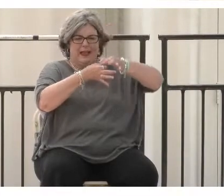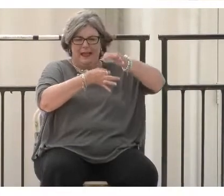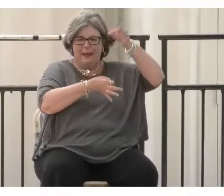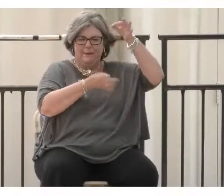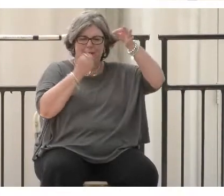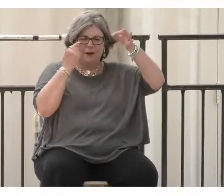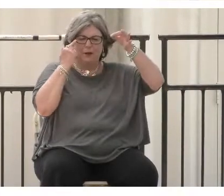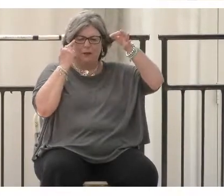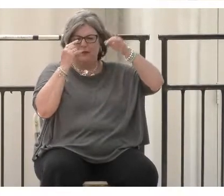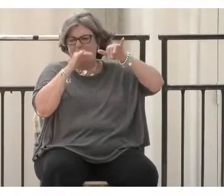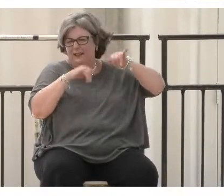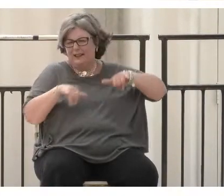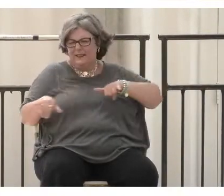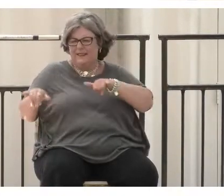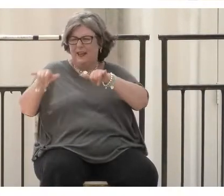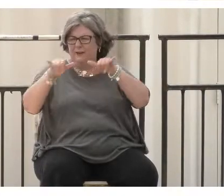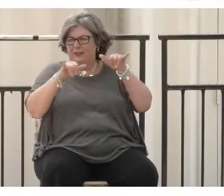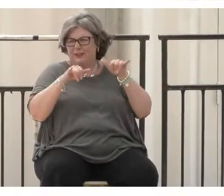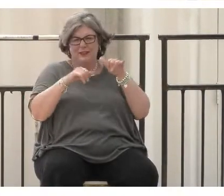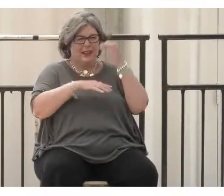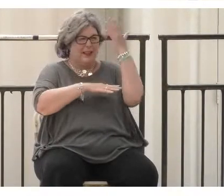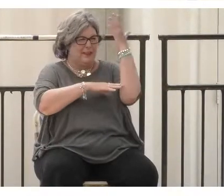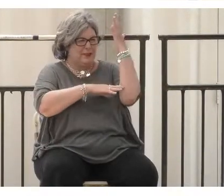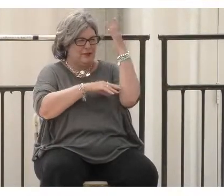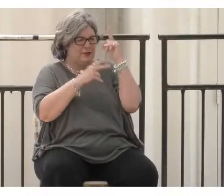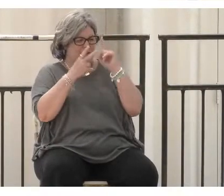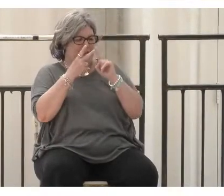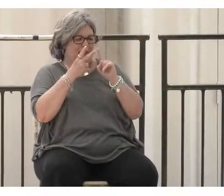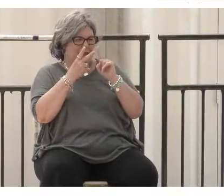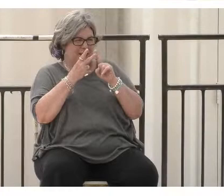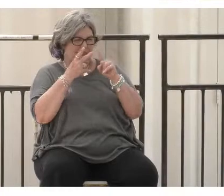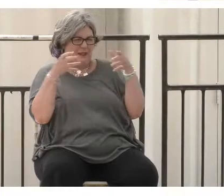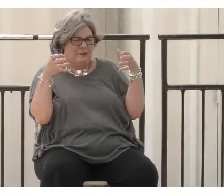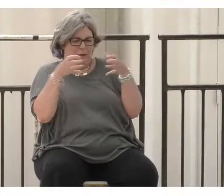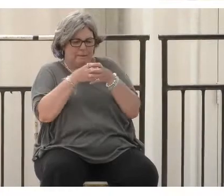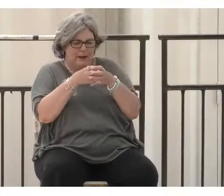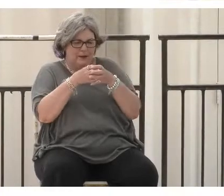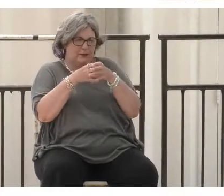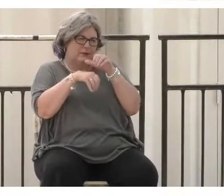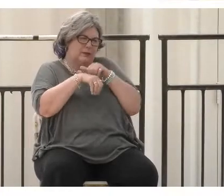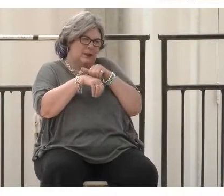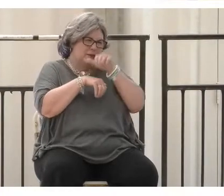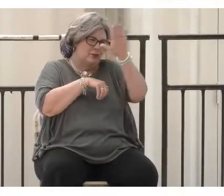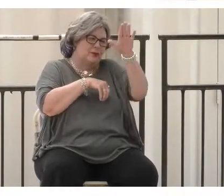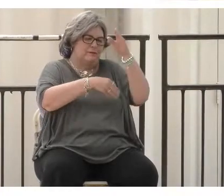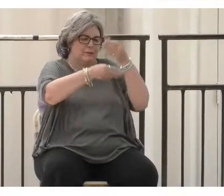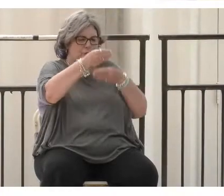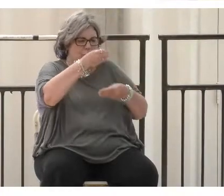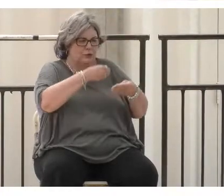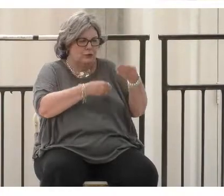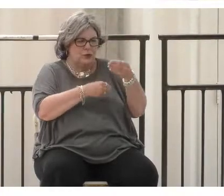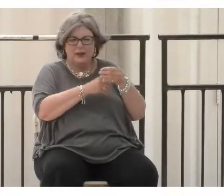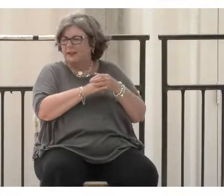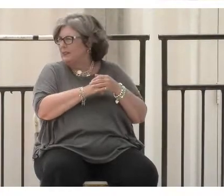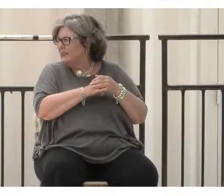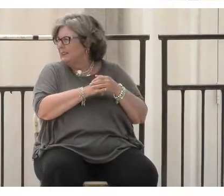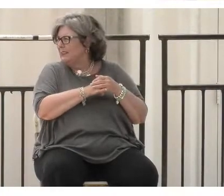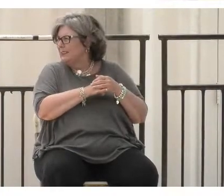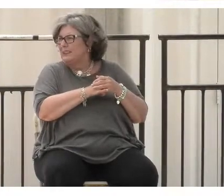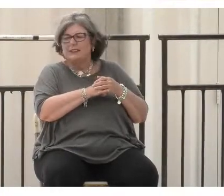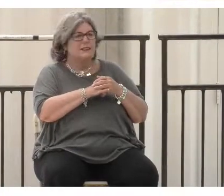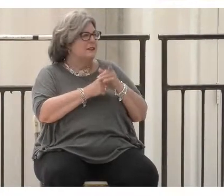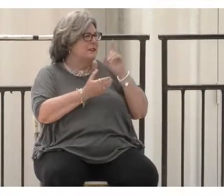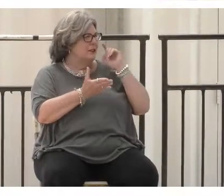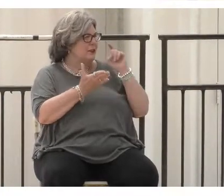less standard in the width of the tree and the way in which it was bundled and shipped and traded. So if you go along this structure, you